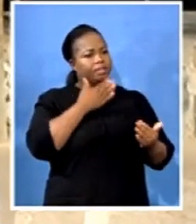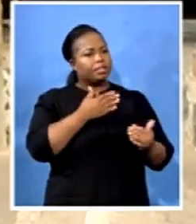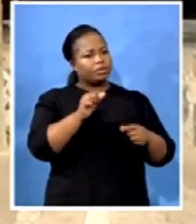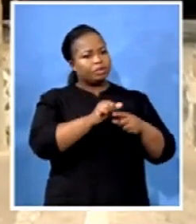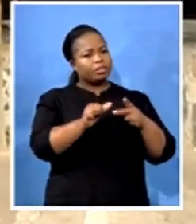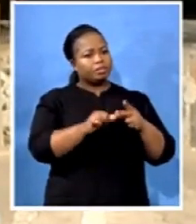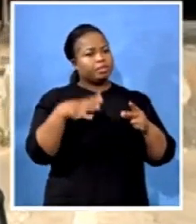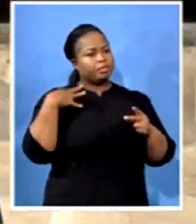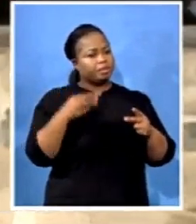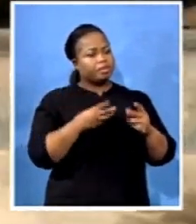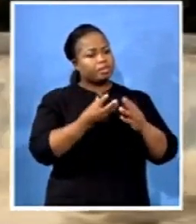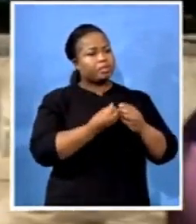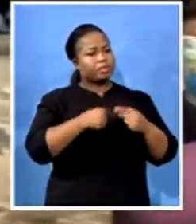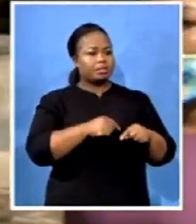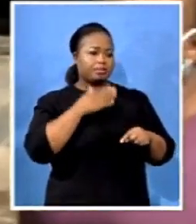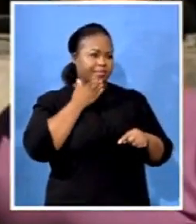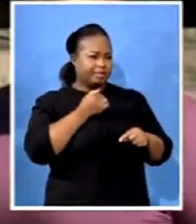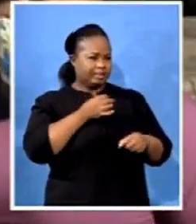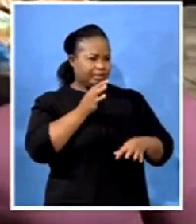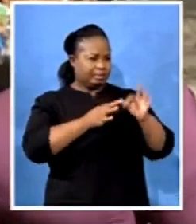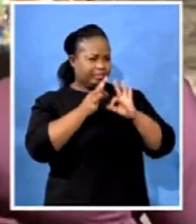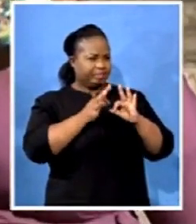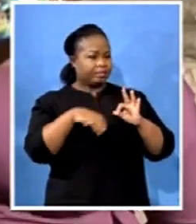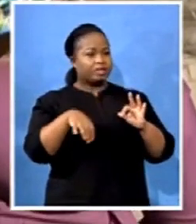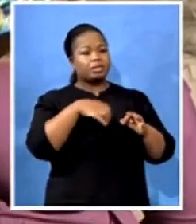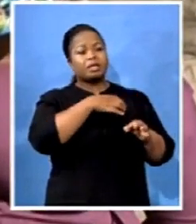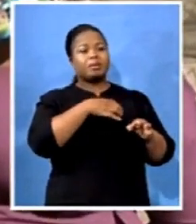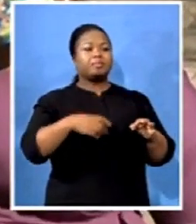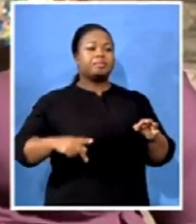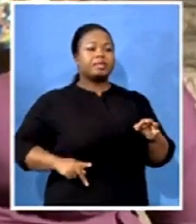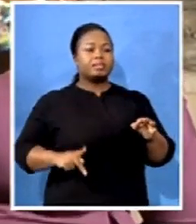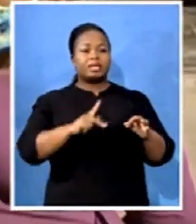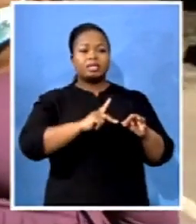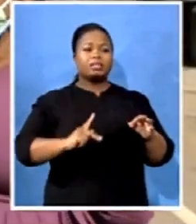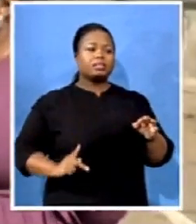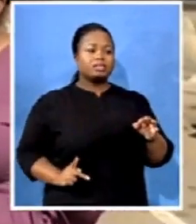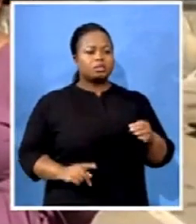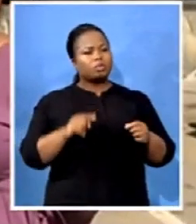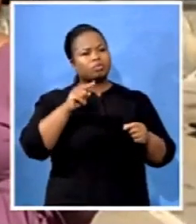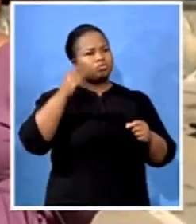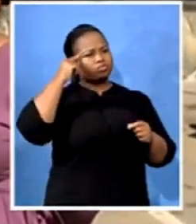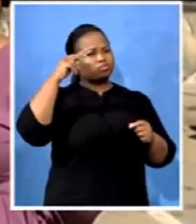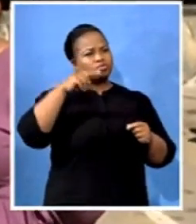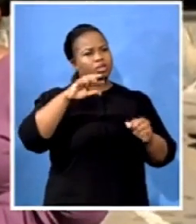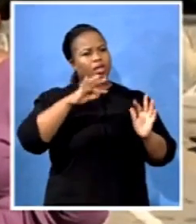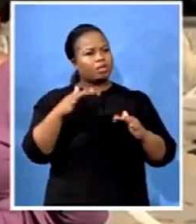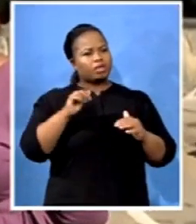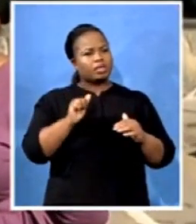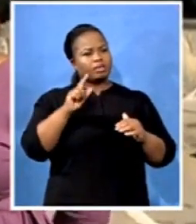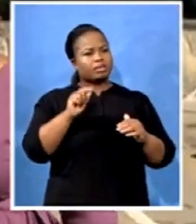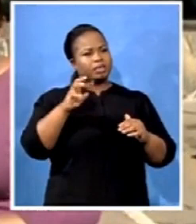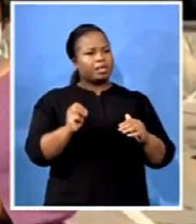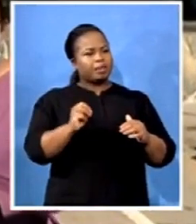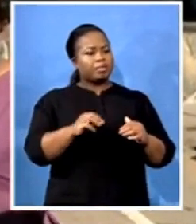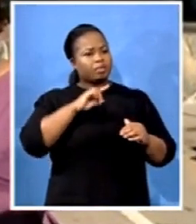tell us, as the Presidency, your view regarding this cashless payment ATM, as we know it limits contact as